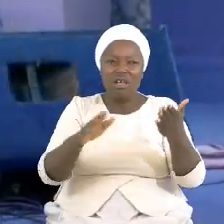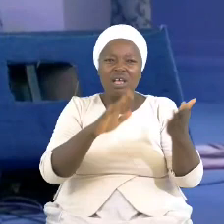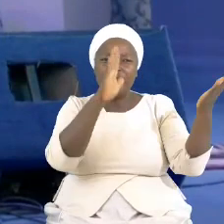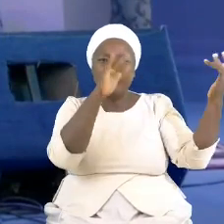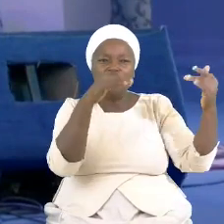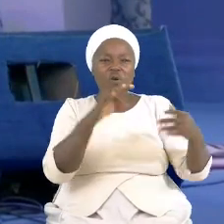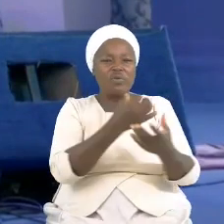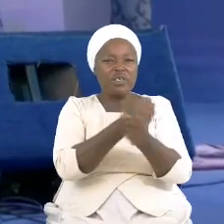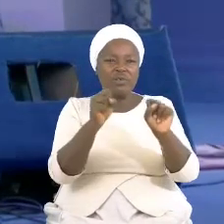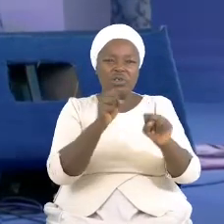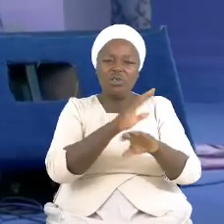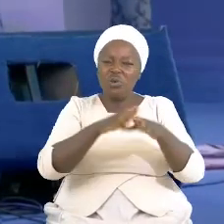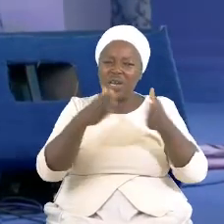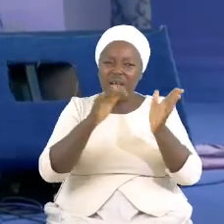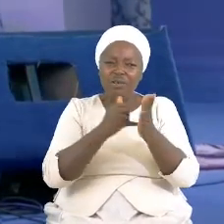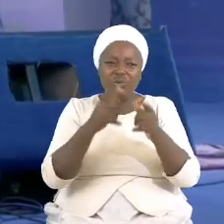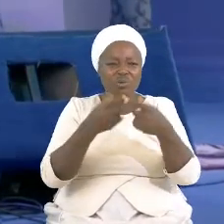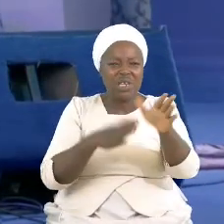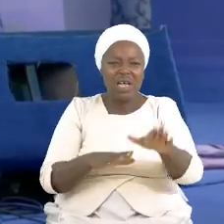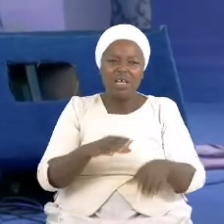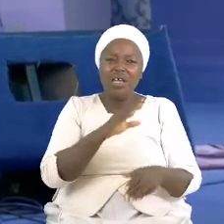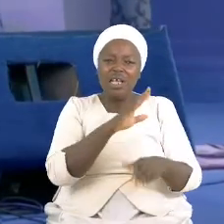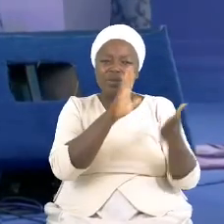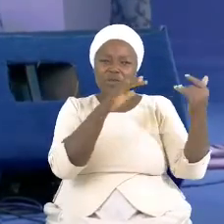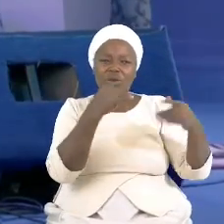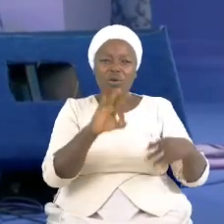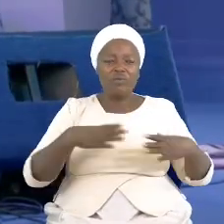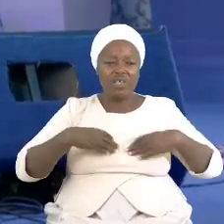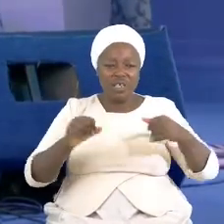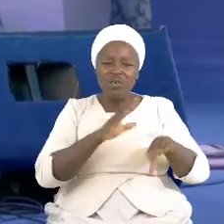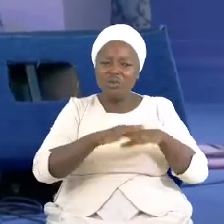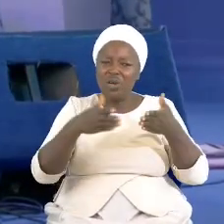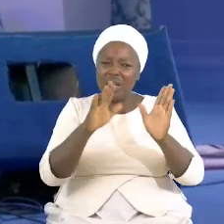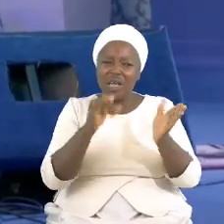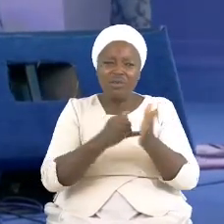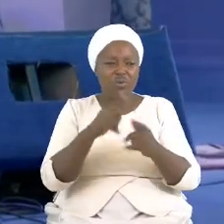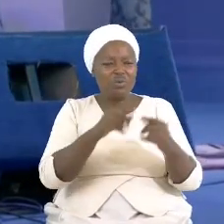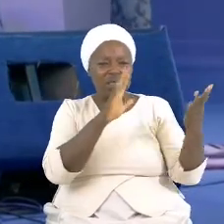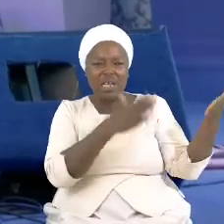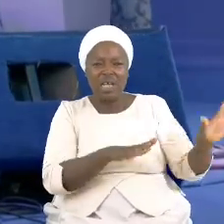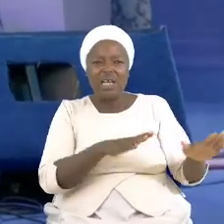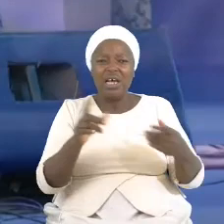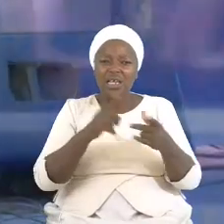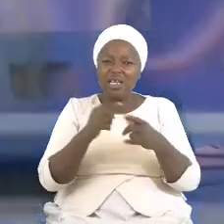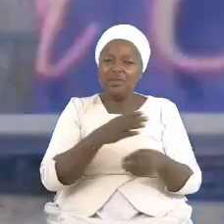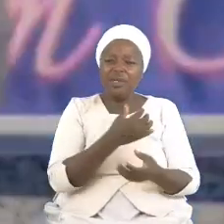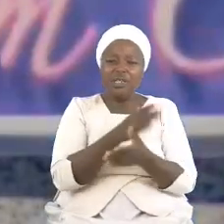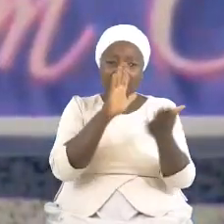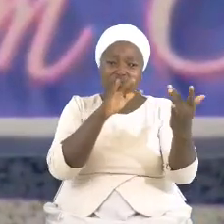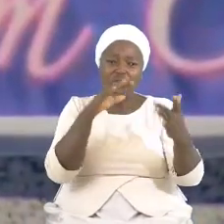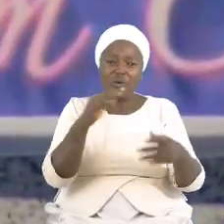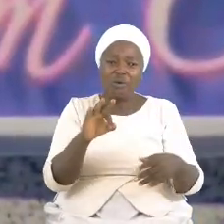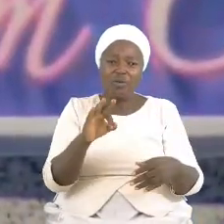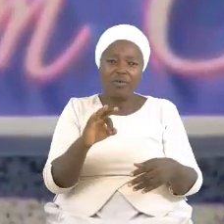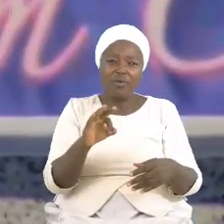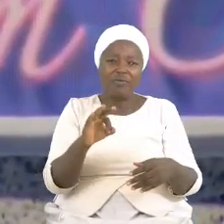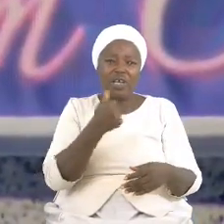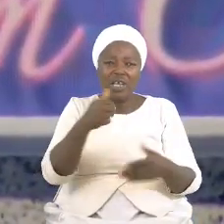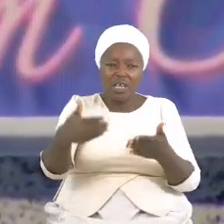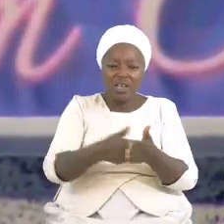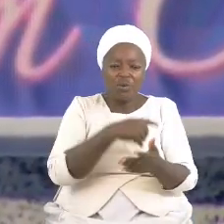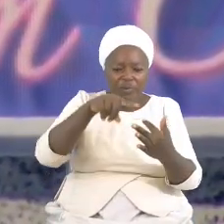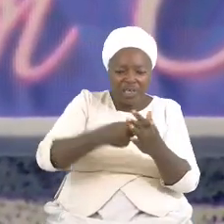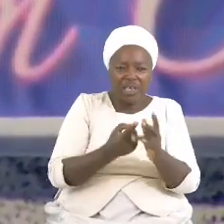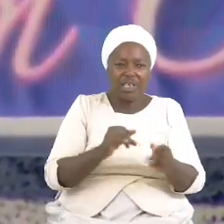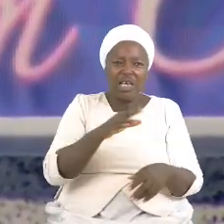don't allow it to die. Expectation of healing, don't expect it to die. Expectation of a new beginning, a